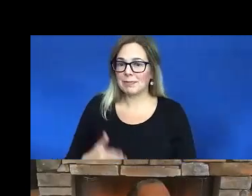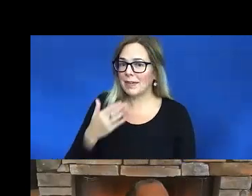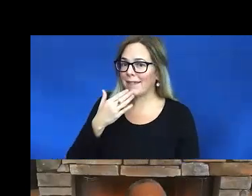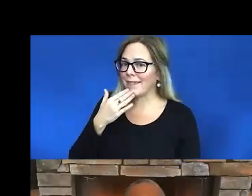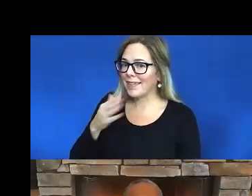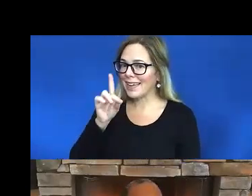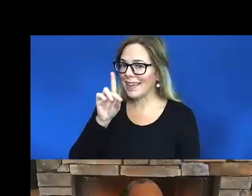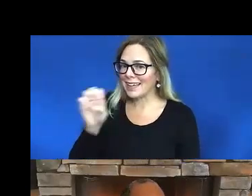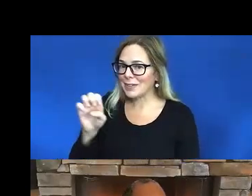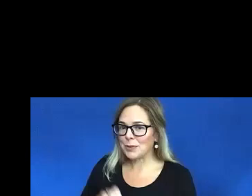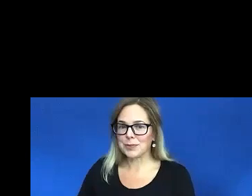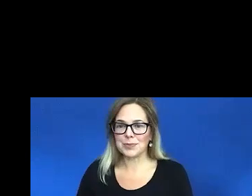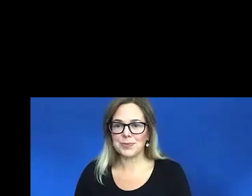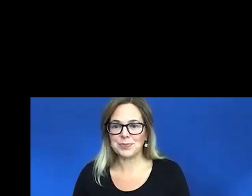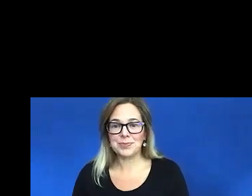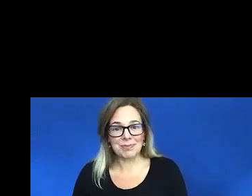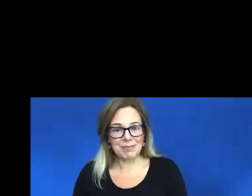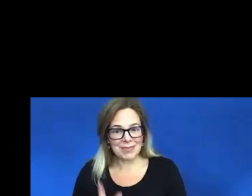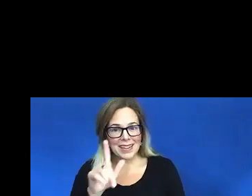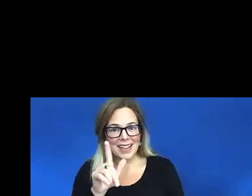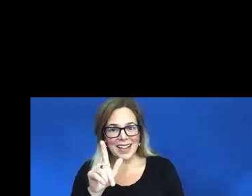Lorraine, could you rejoin us for